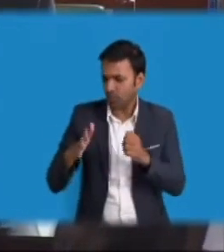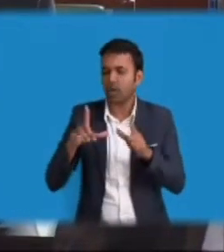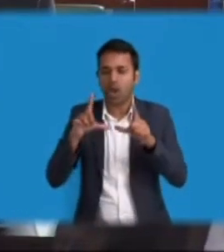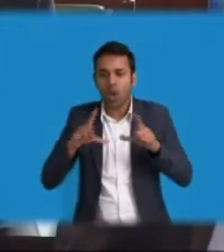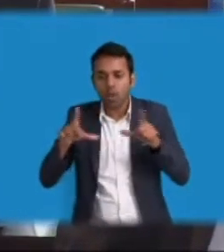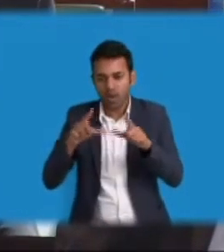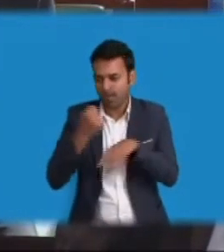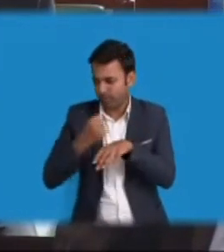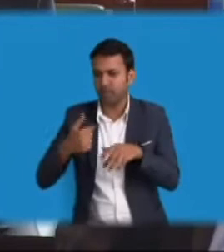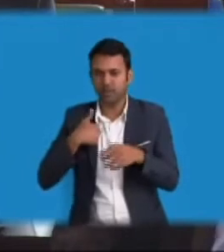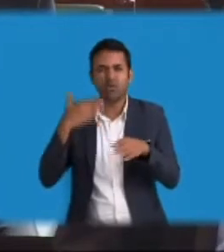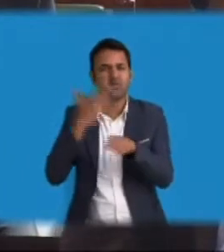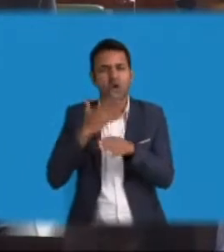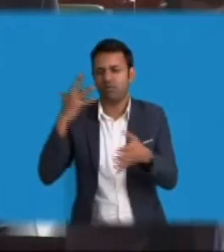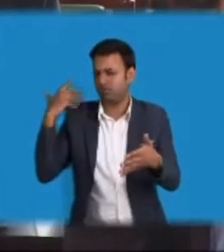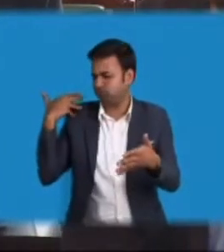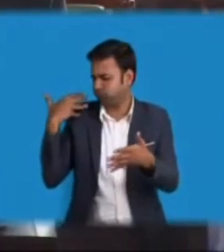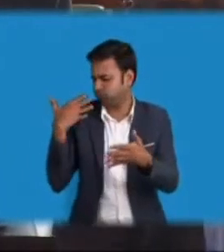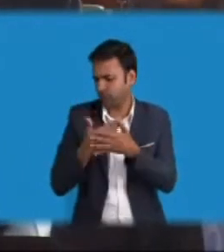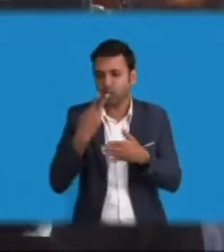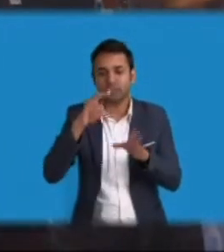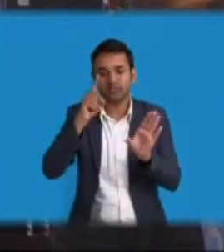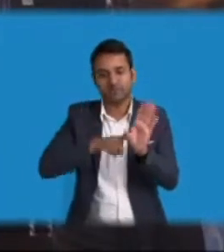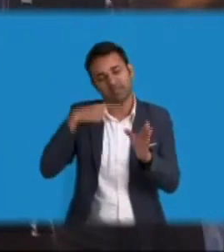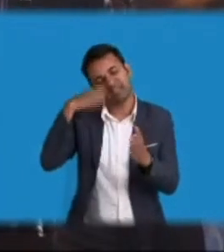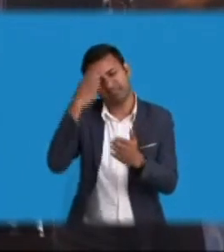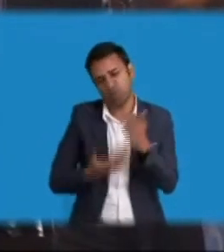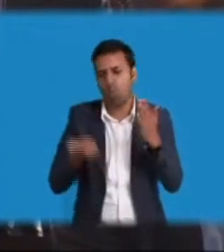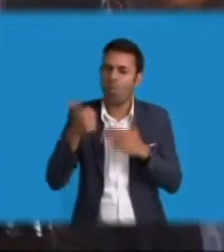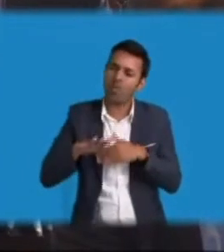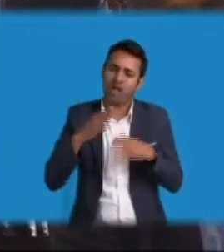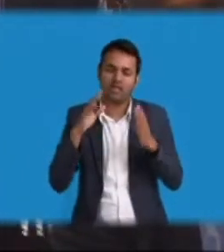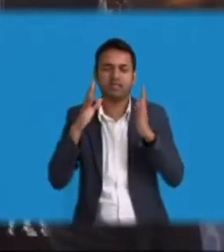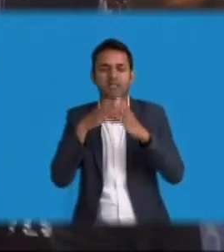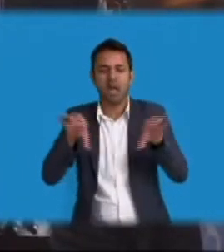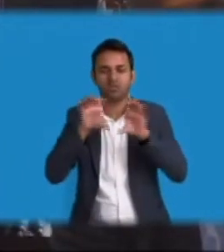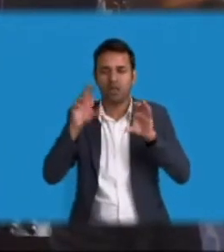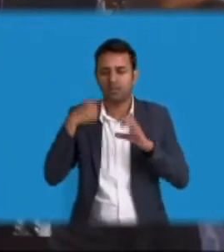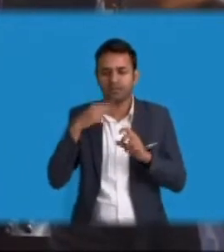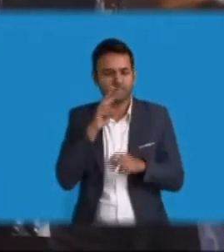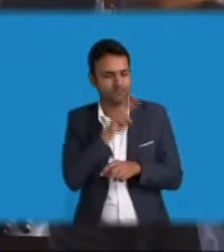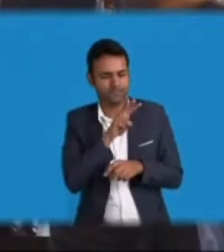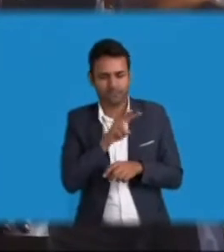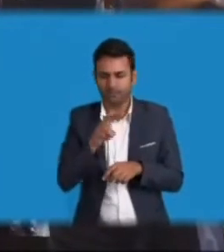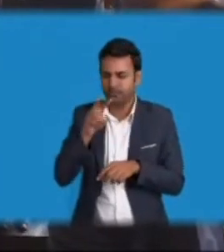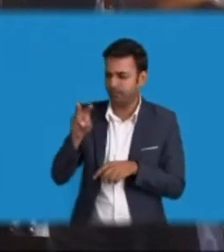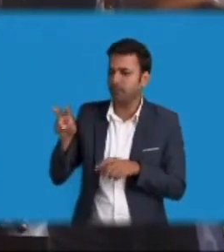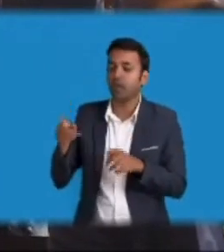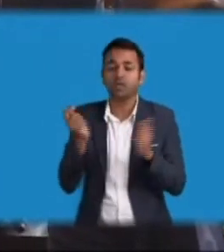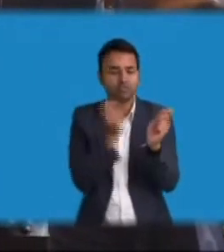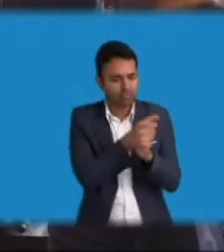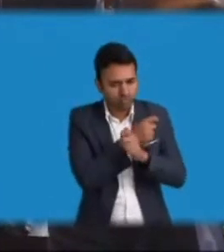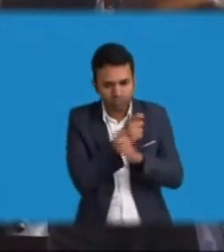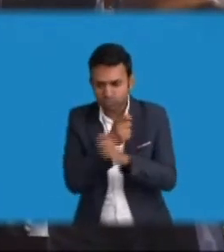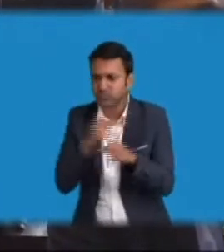municipal councils. During this time, I was witness to many changes in local government administration and changes of